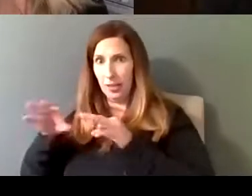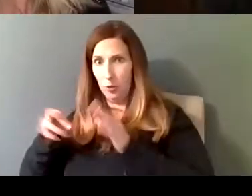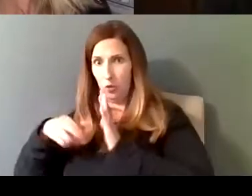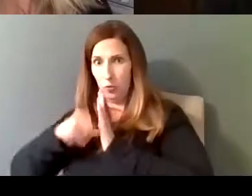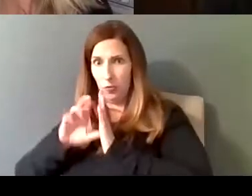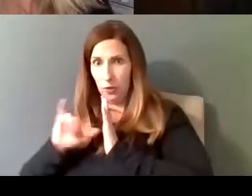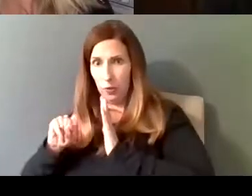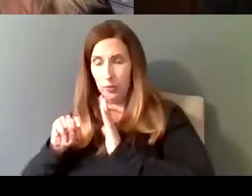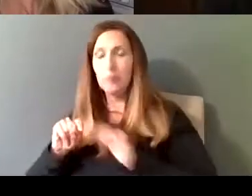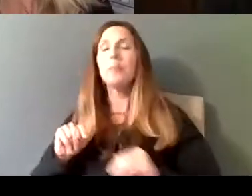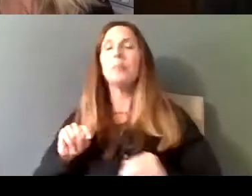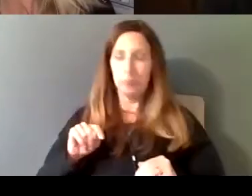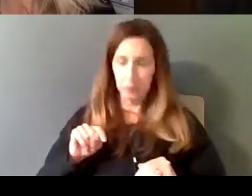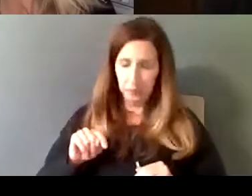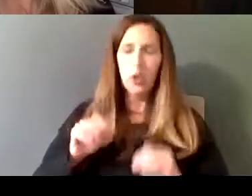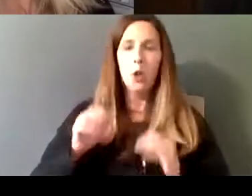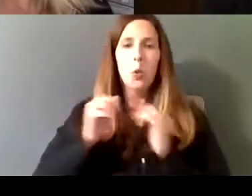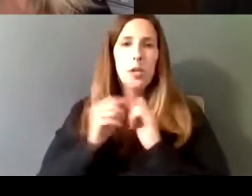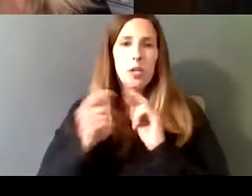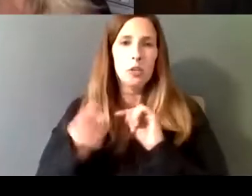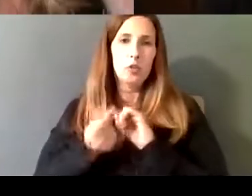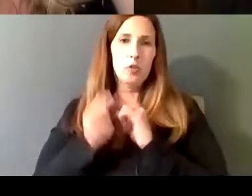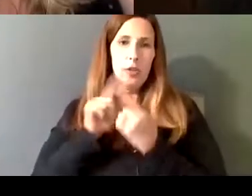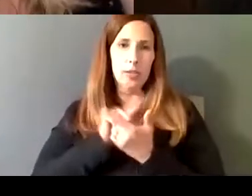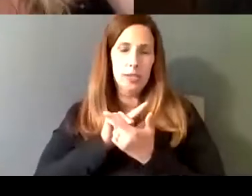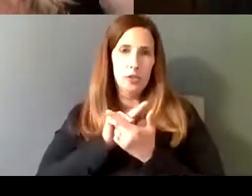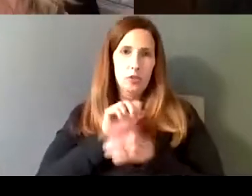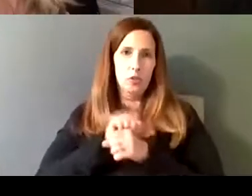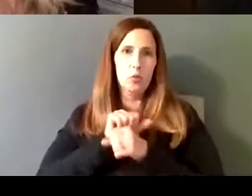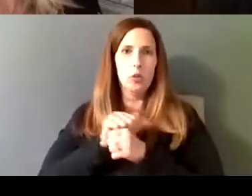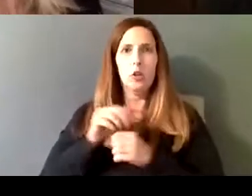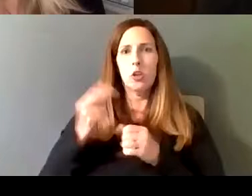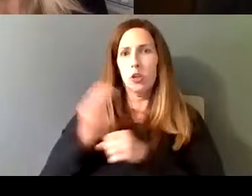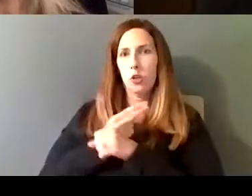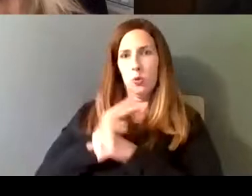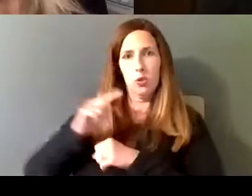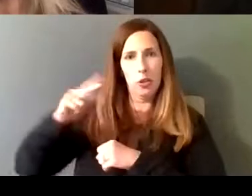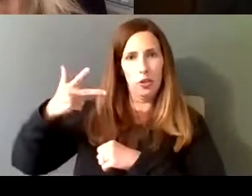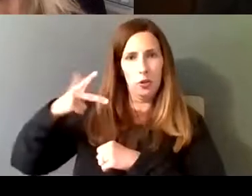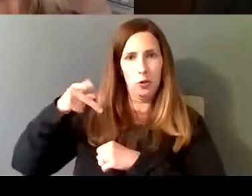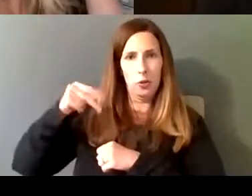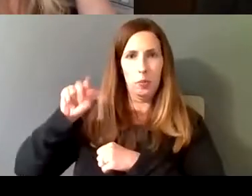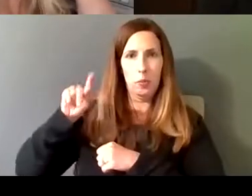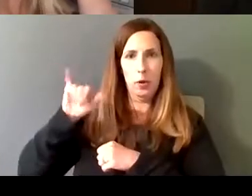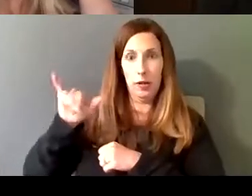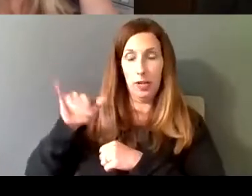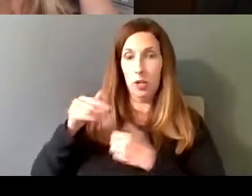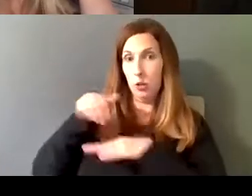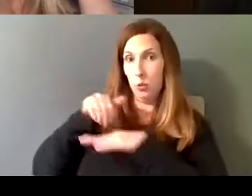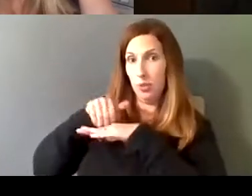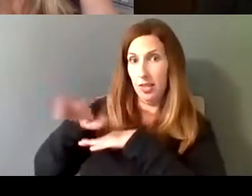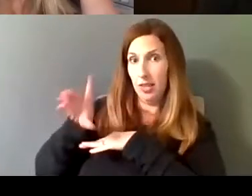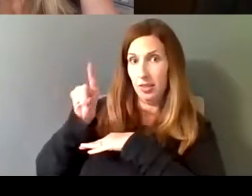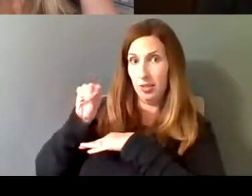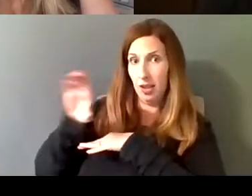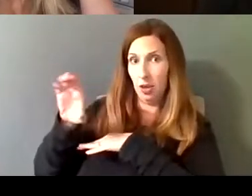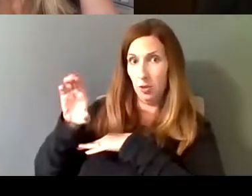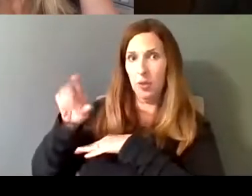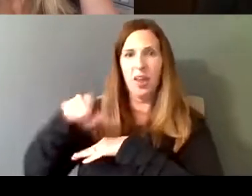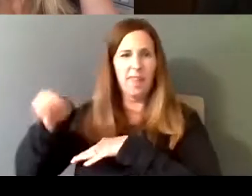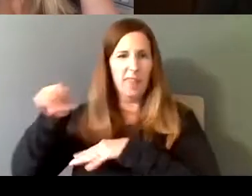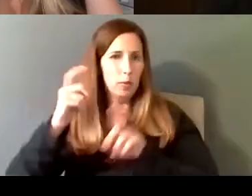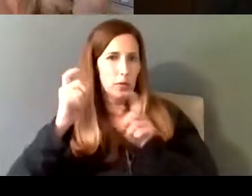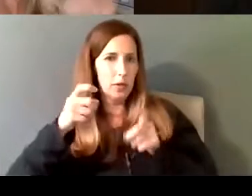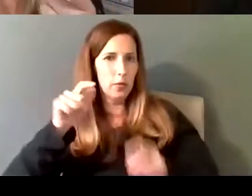with translation work, if you're going to use a third-party provider, you simply send them the documents and they'll quote it. So translation work